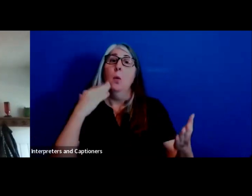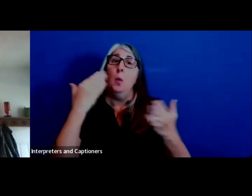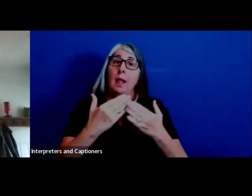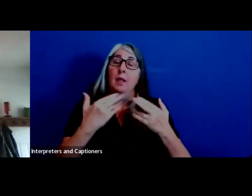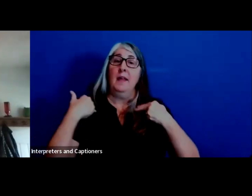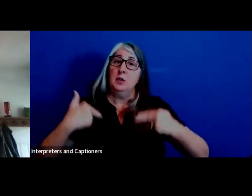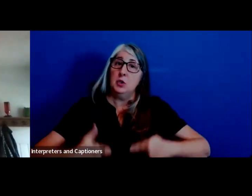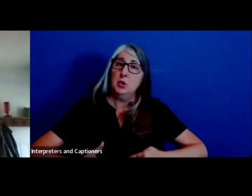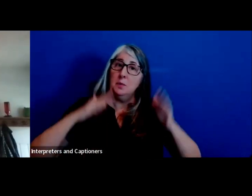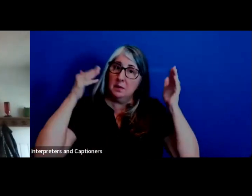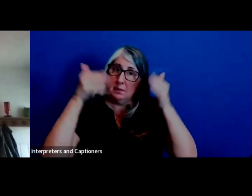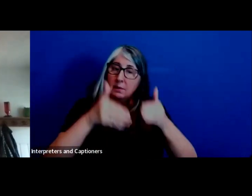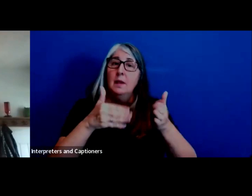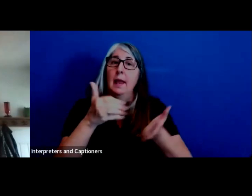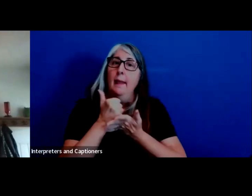helpful.